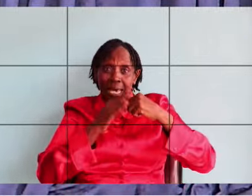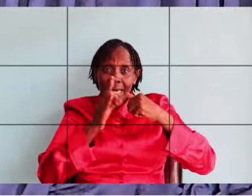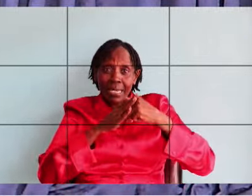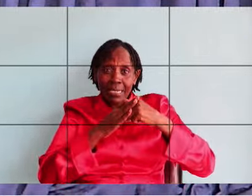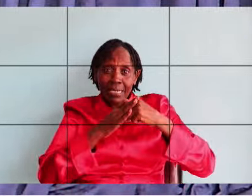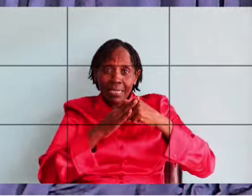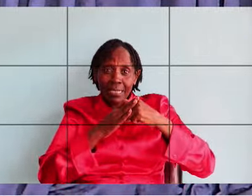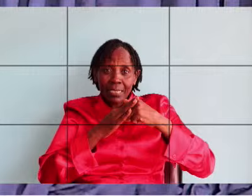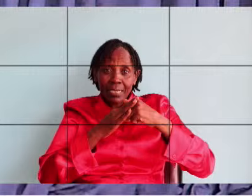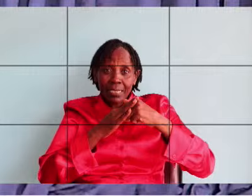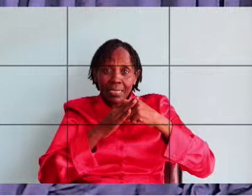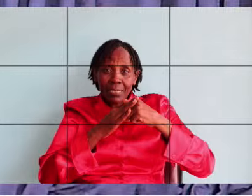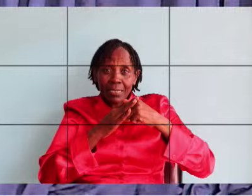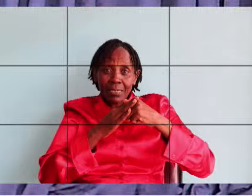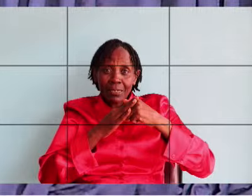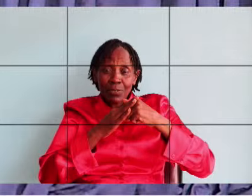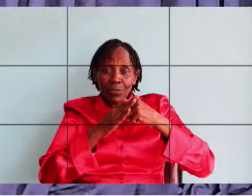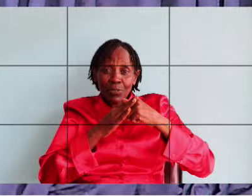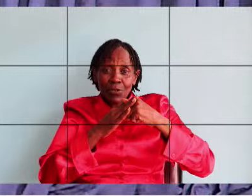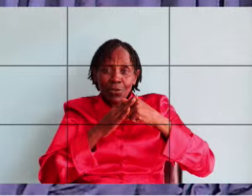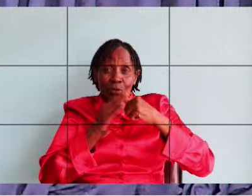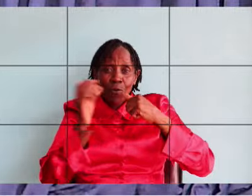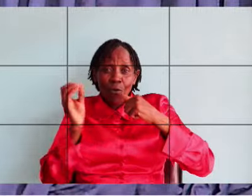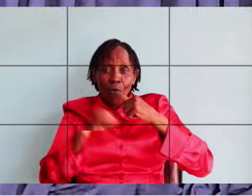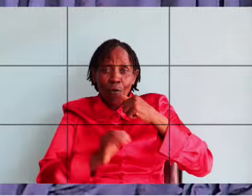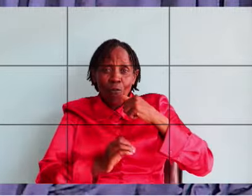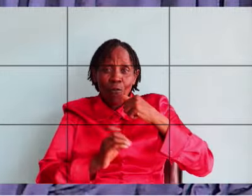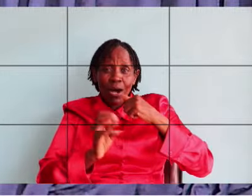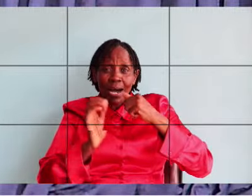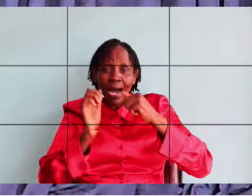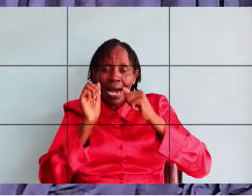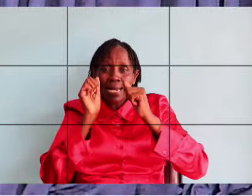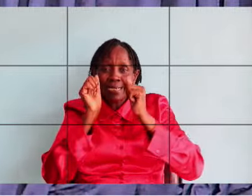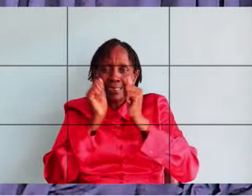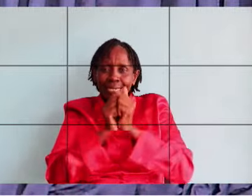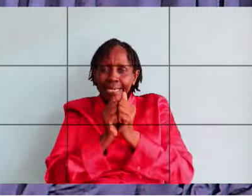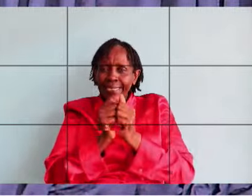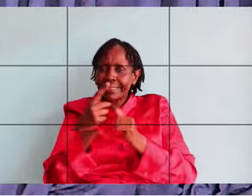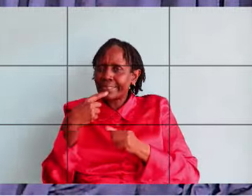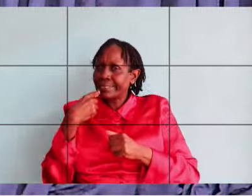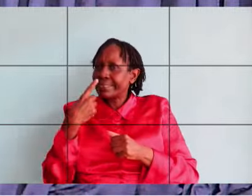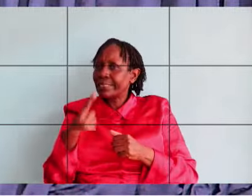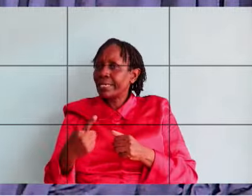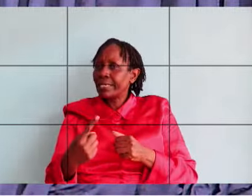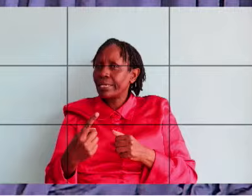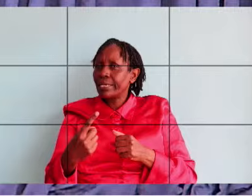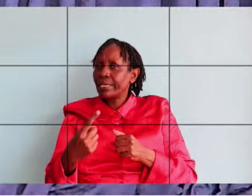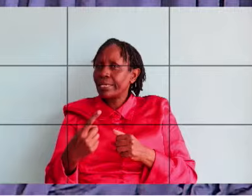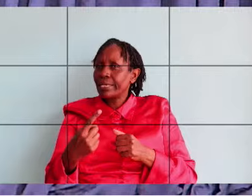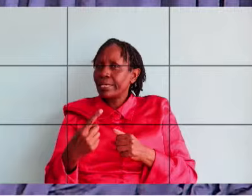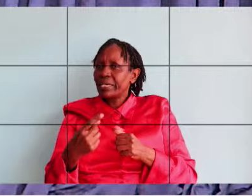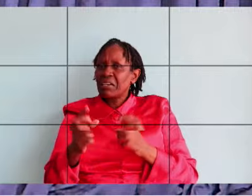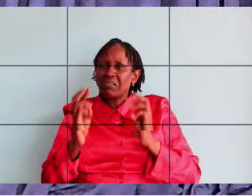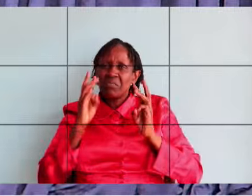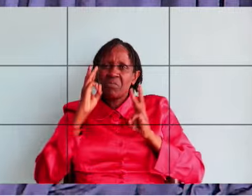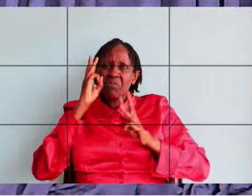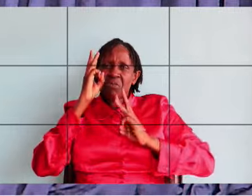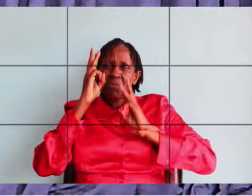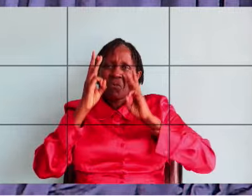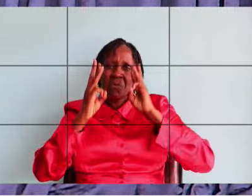non-believers, people who don't even go to church at all or anything, say that they don't mind their